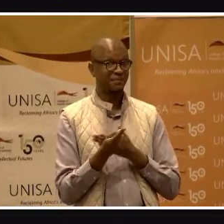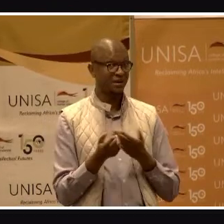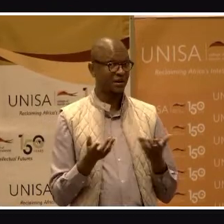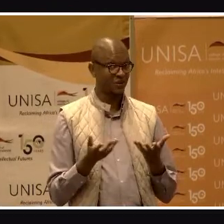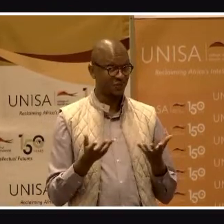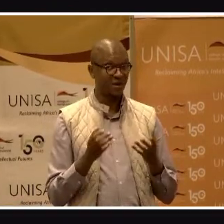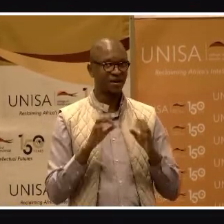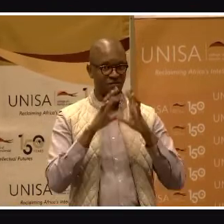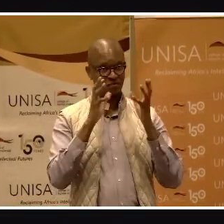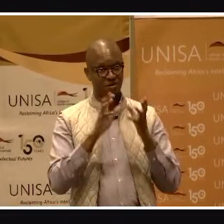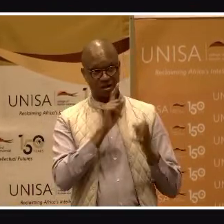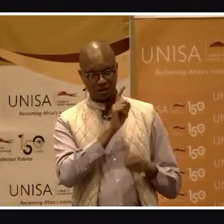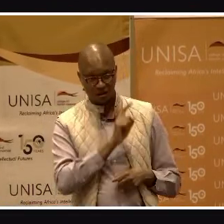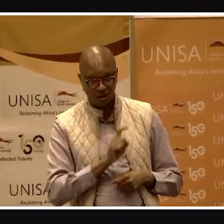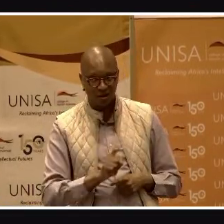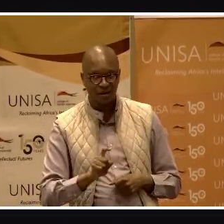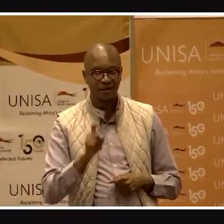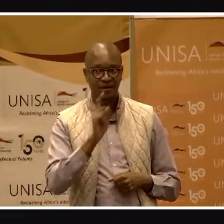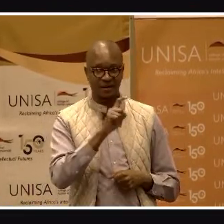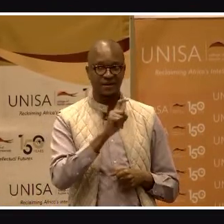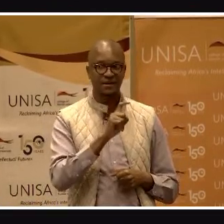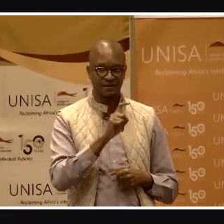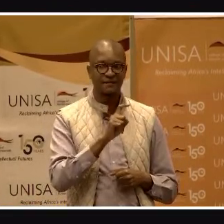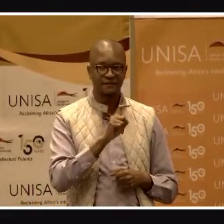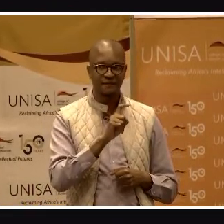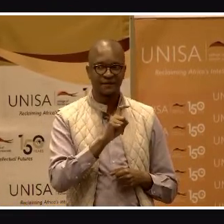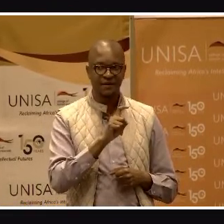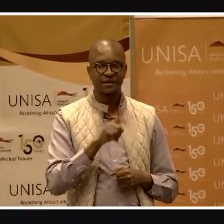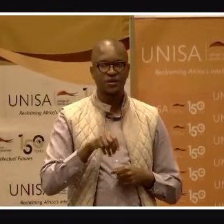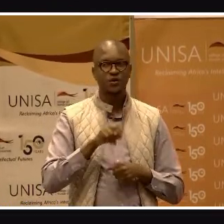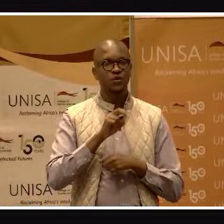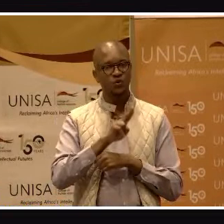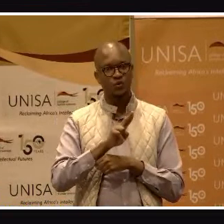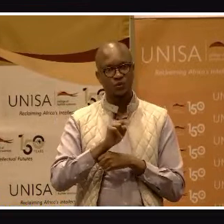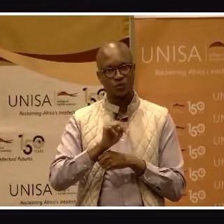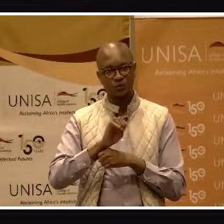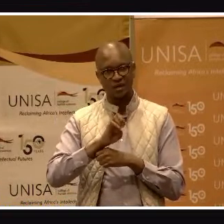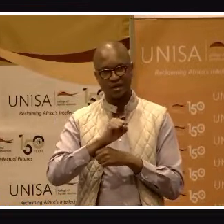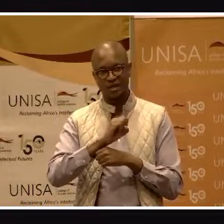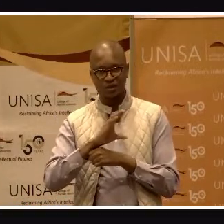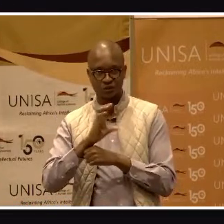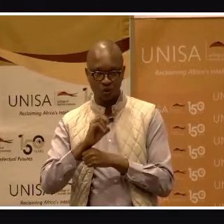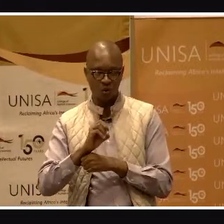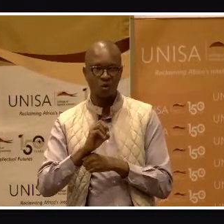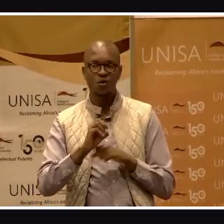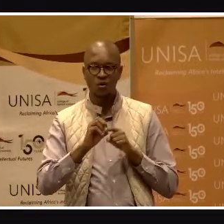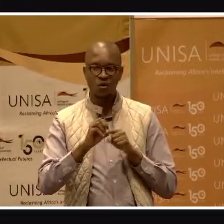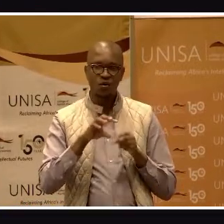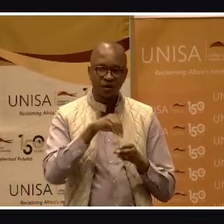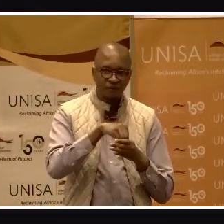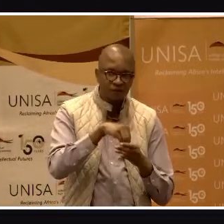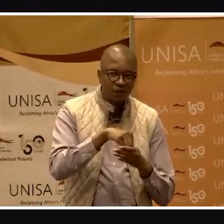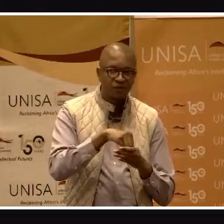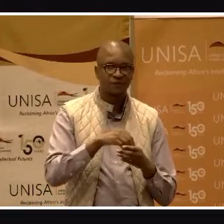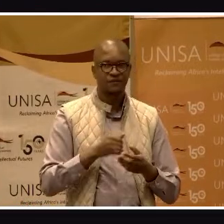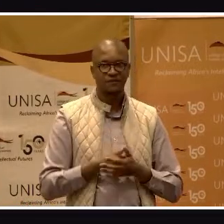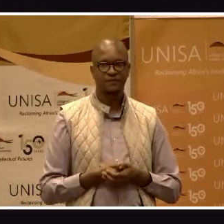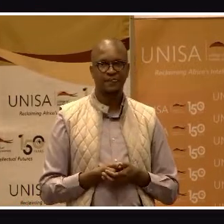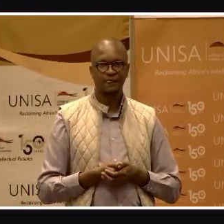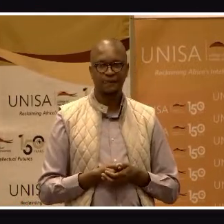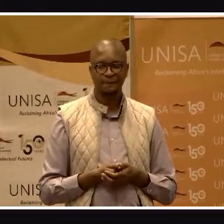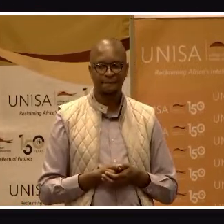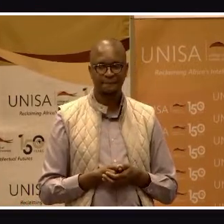as relate to these indigenous languages, preservation, development, and